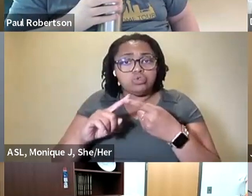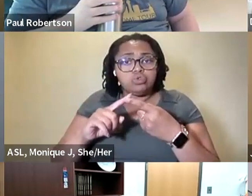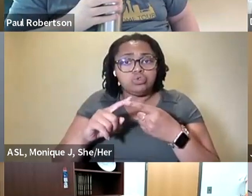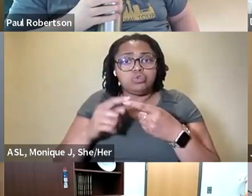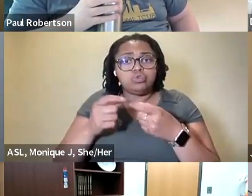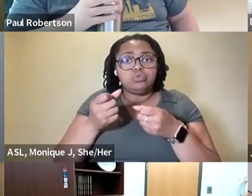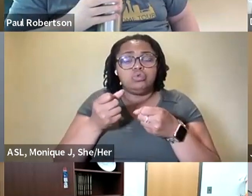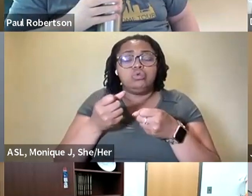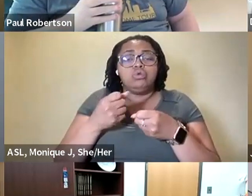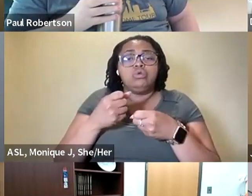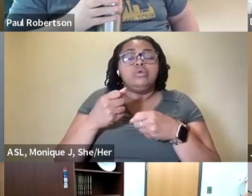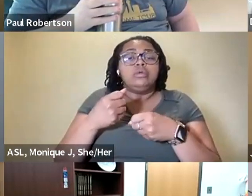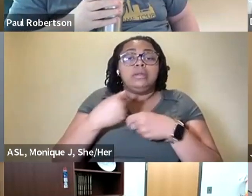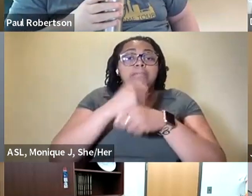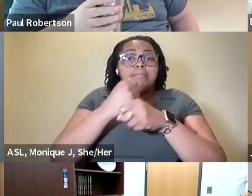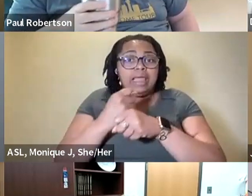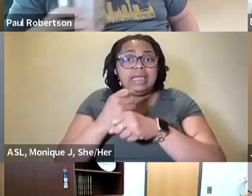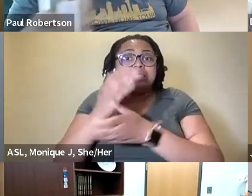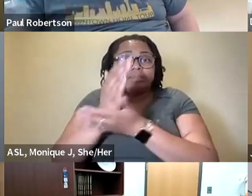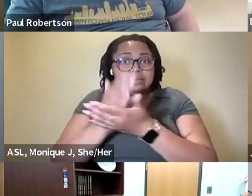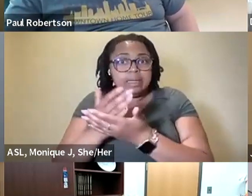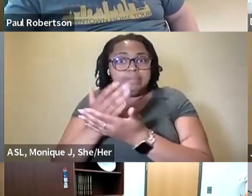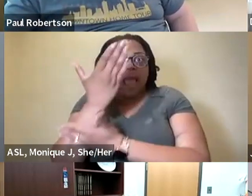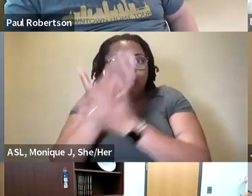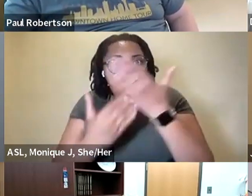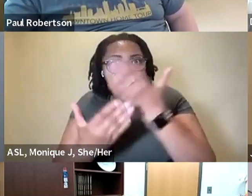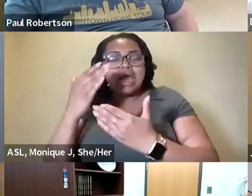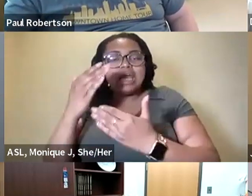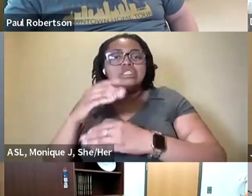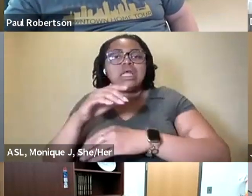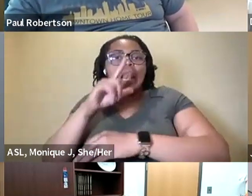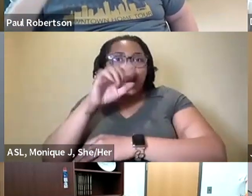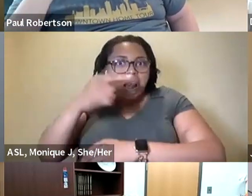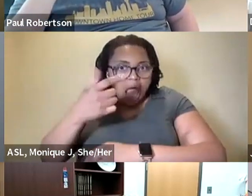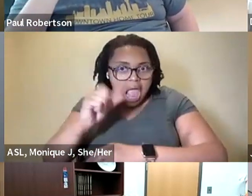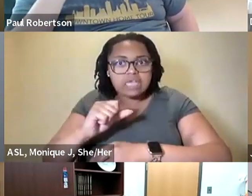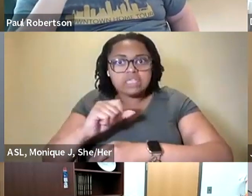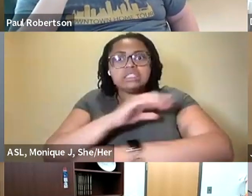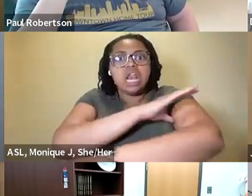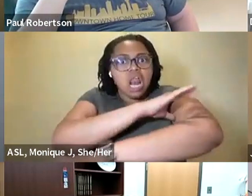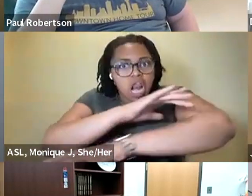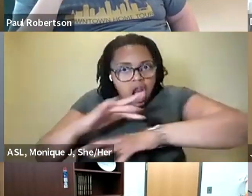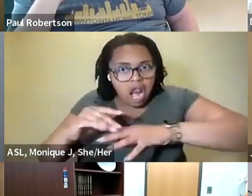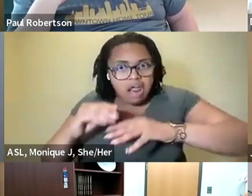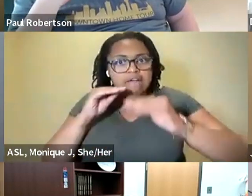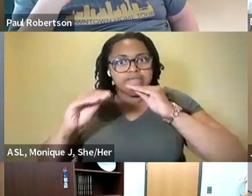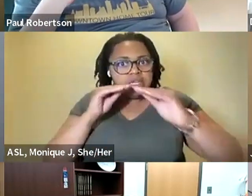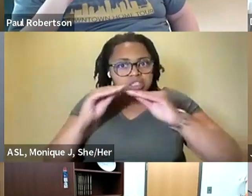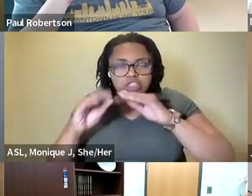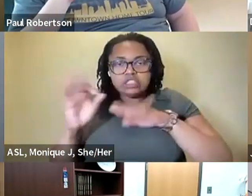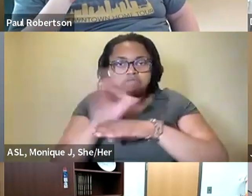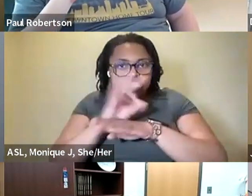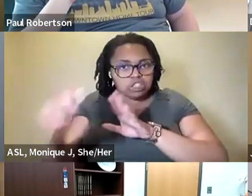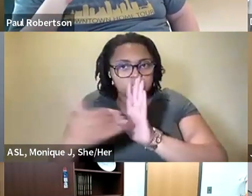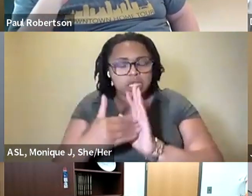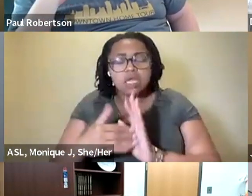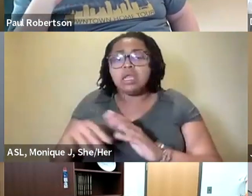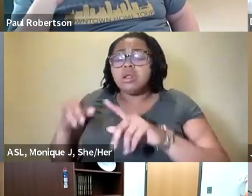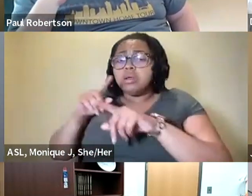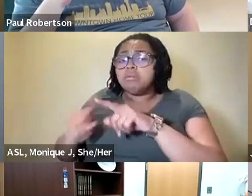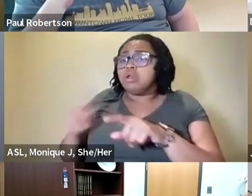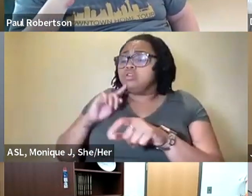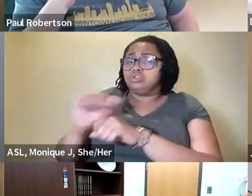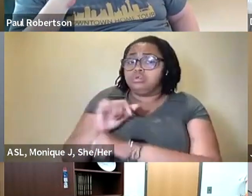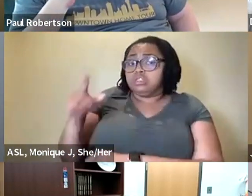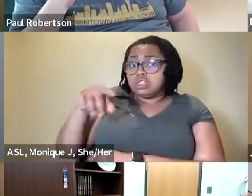Thinking about the ethics of all of this, what assumptions are being, you know, underlined? Or even just more practically, are disabled people involved